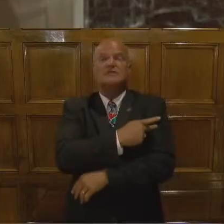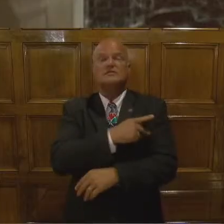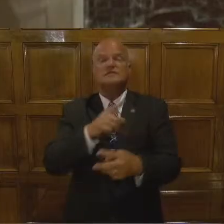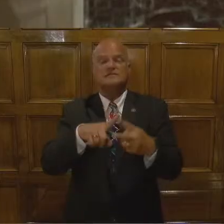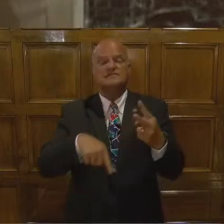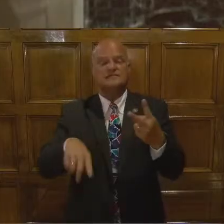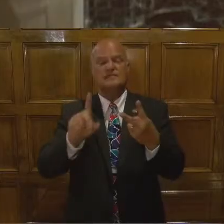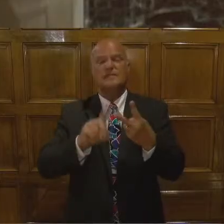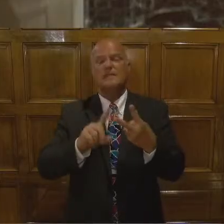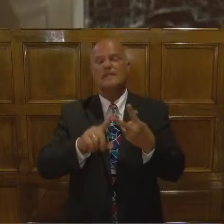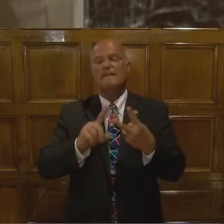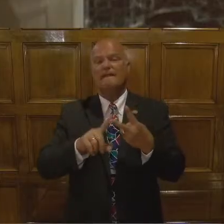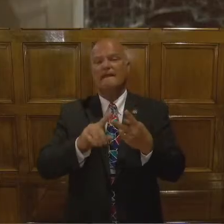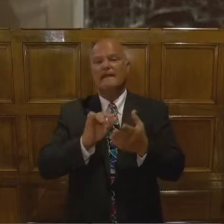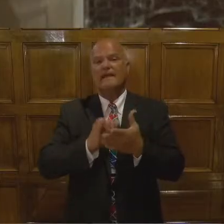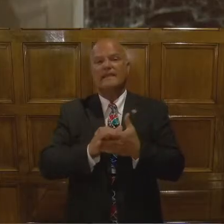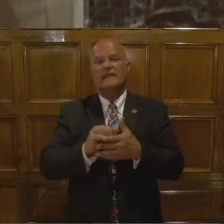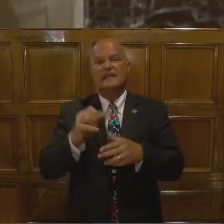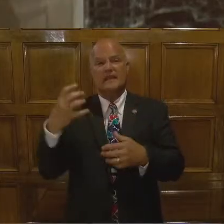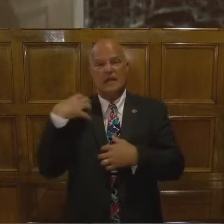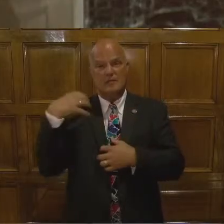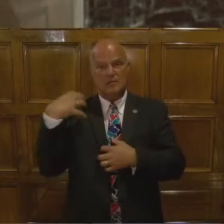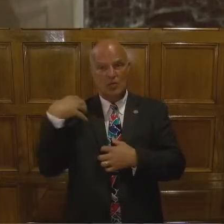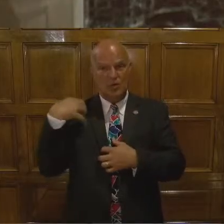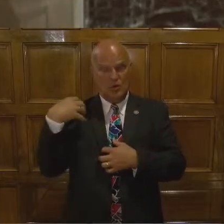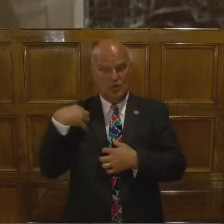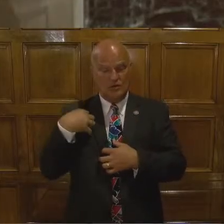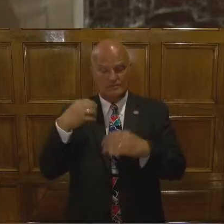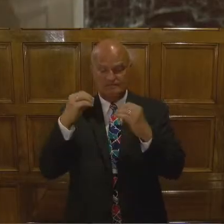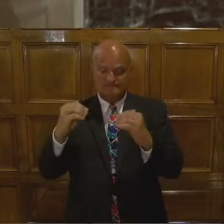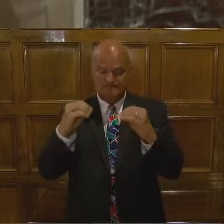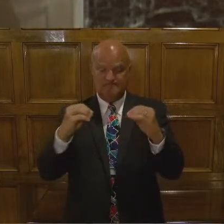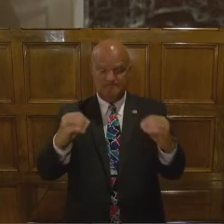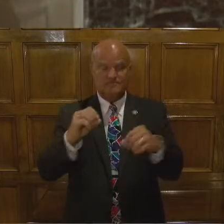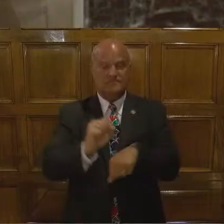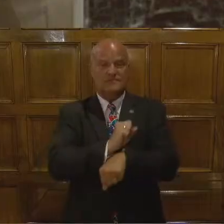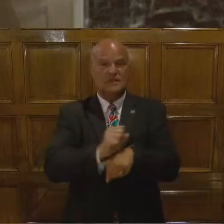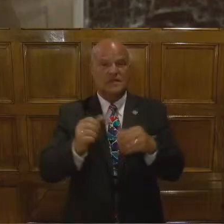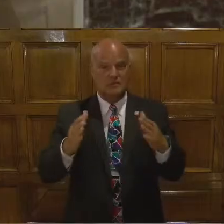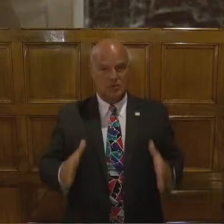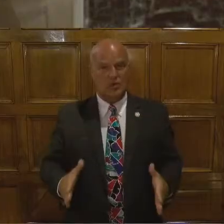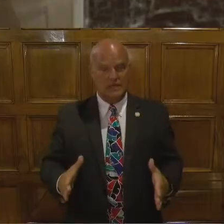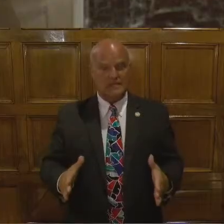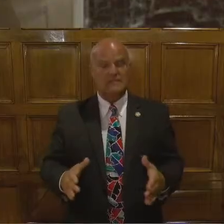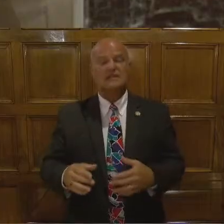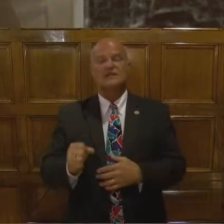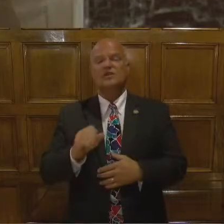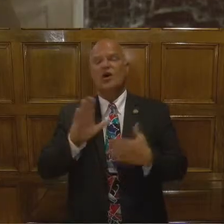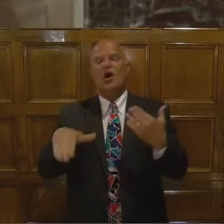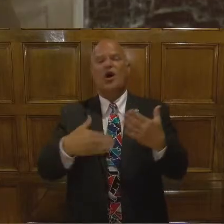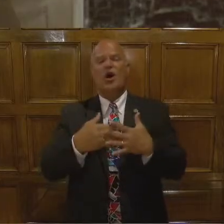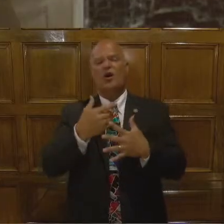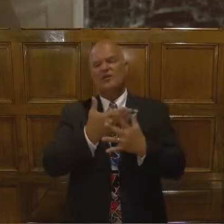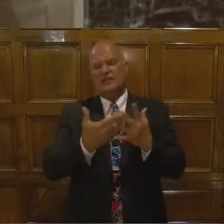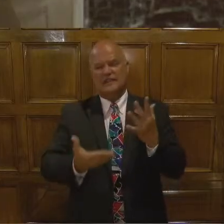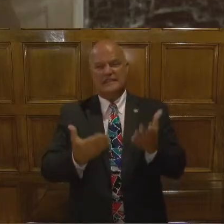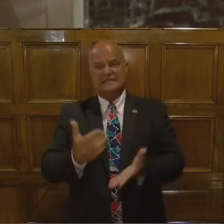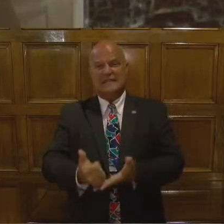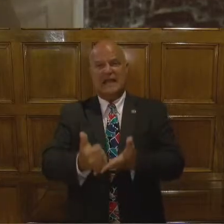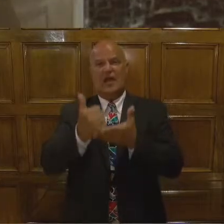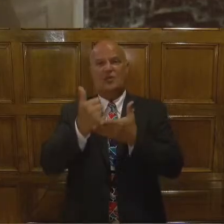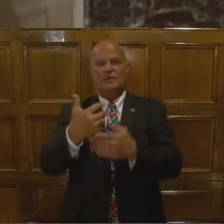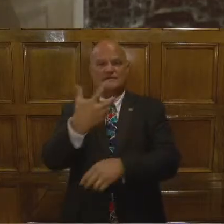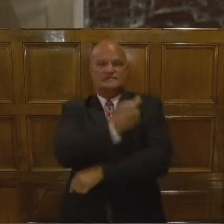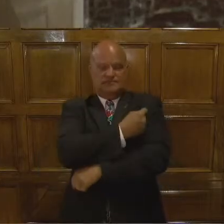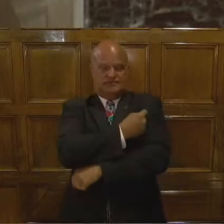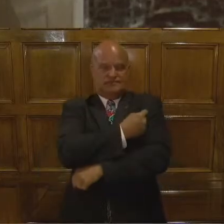about the employers educating and encouraging as well. All of those factors helps us to get